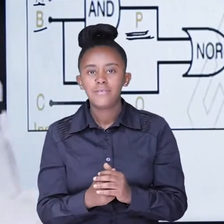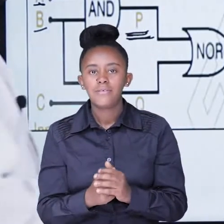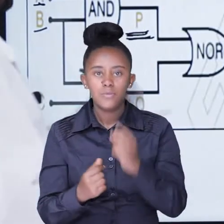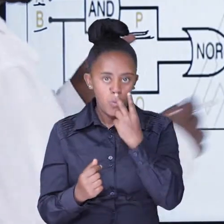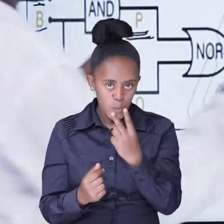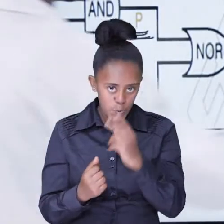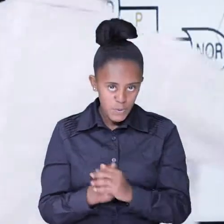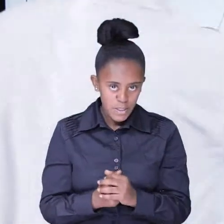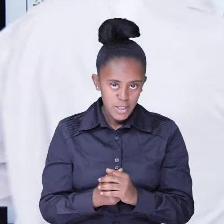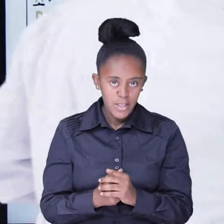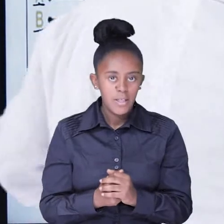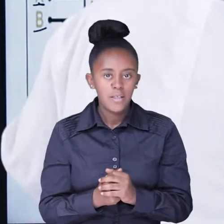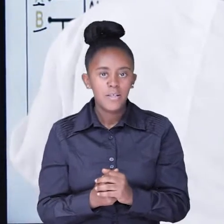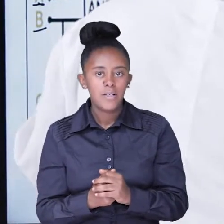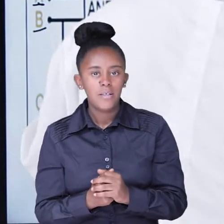Look, ATP